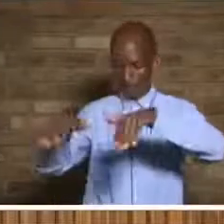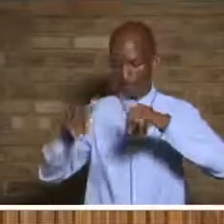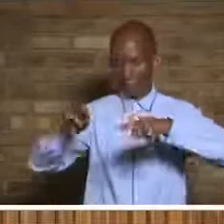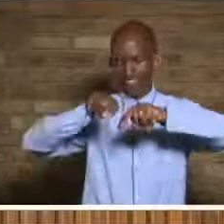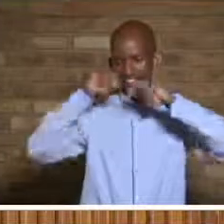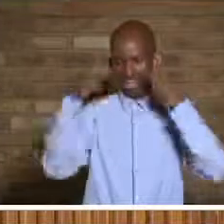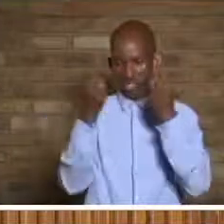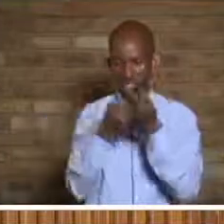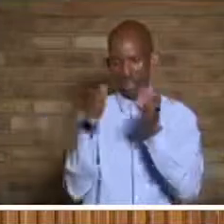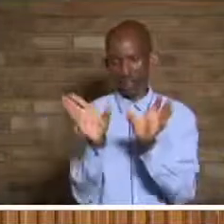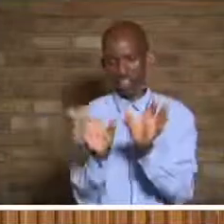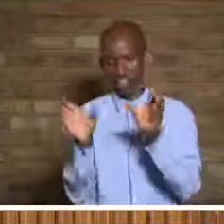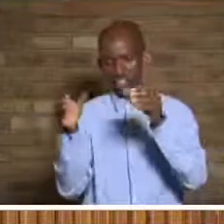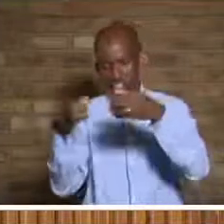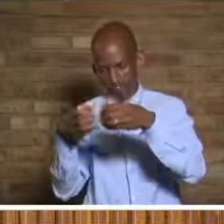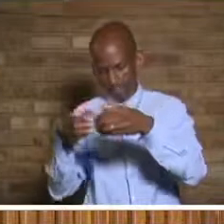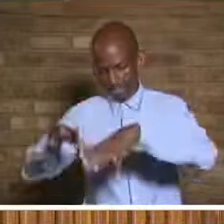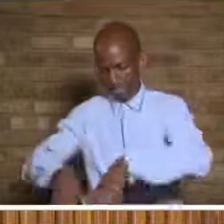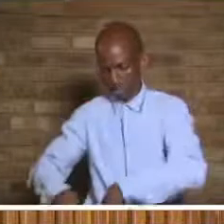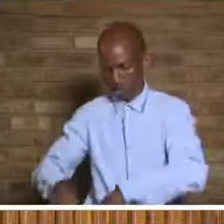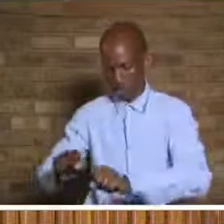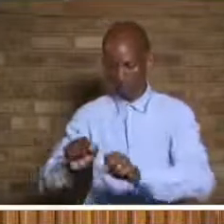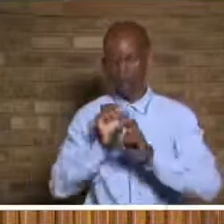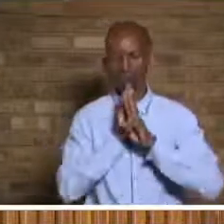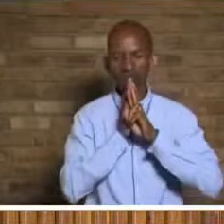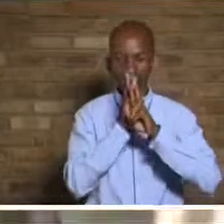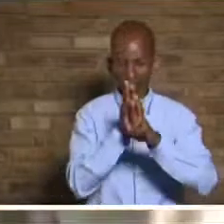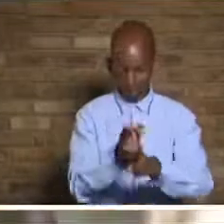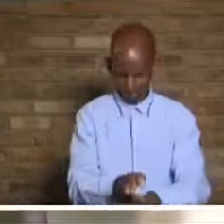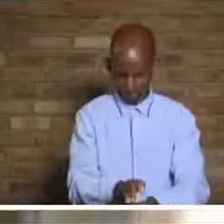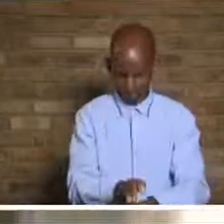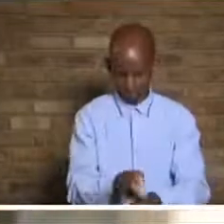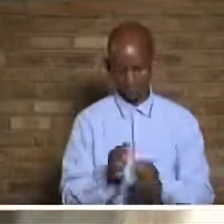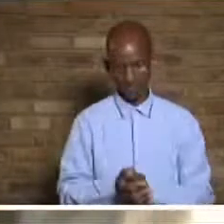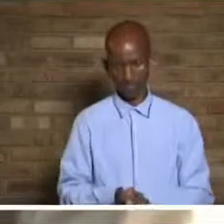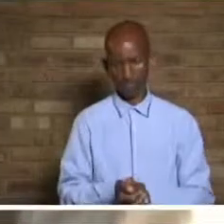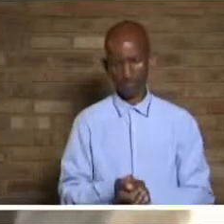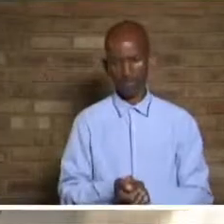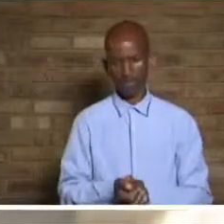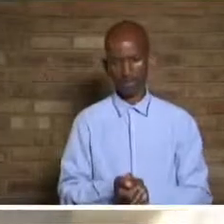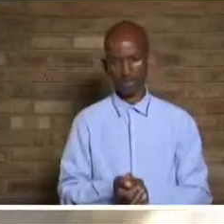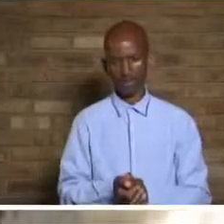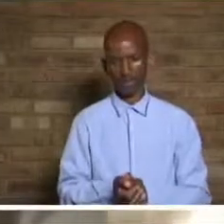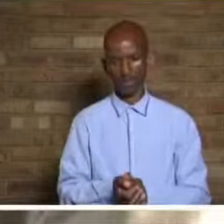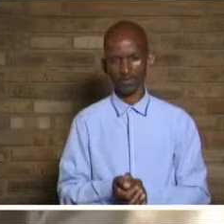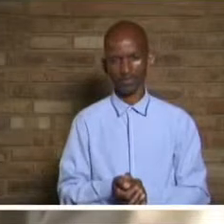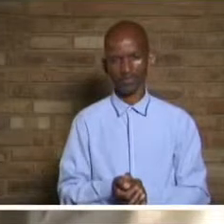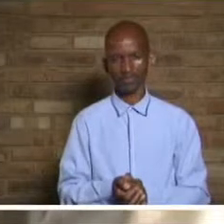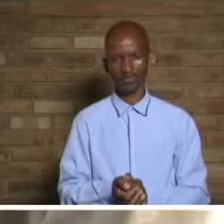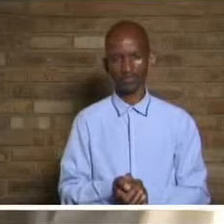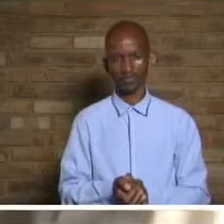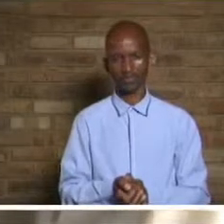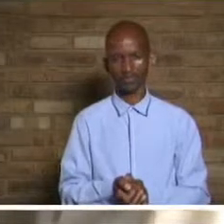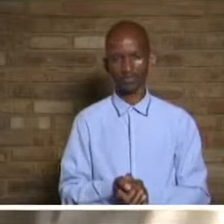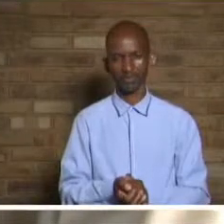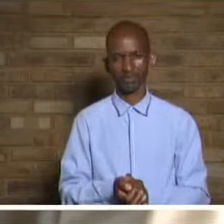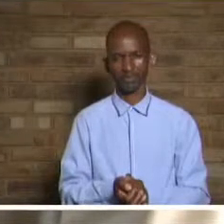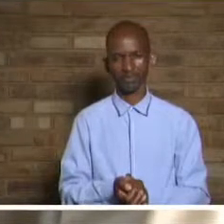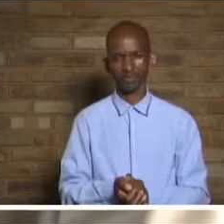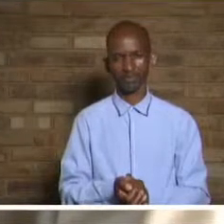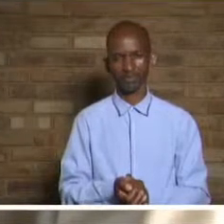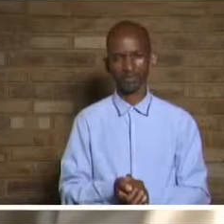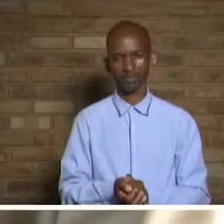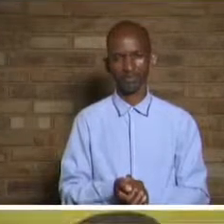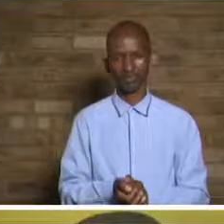has adopted the report, Uma i-National Parliament isiyamukele leyo report noma lowo